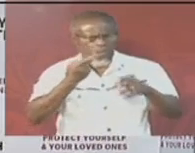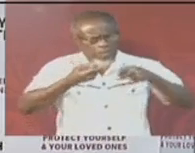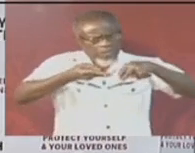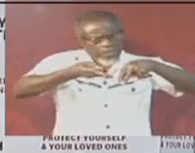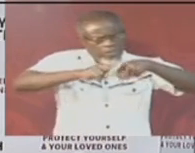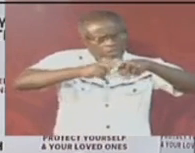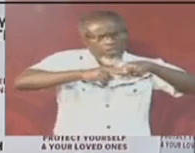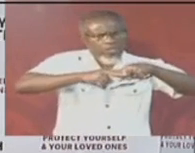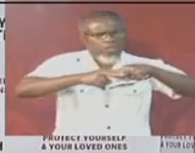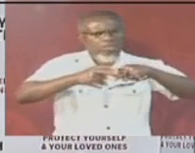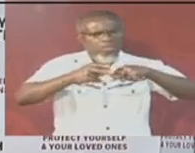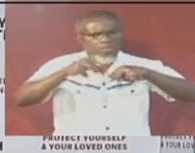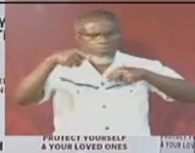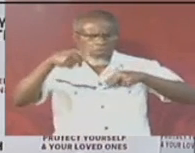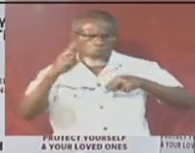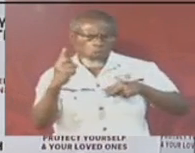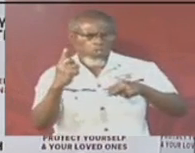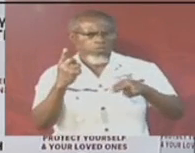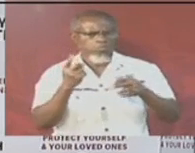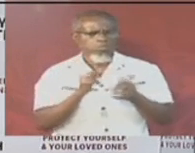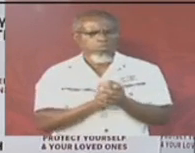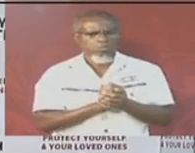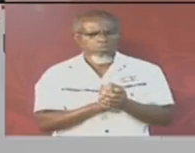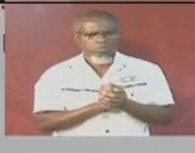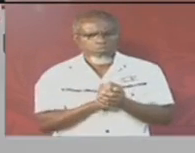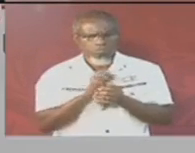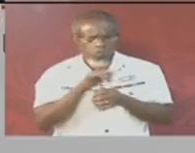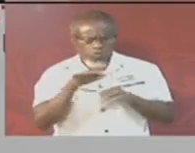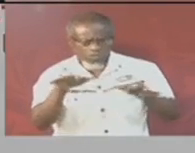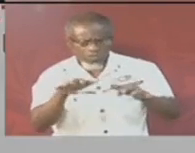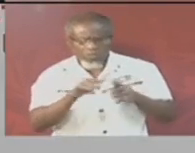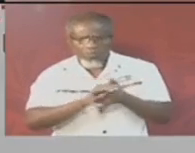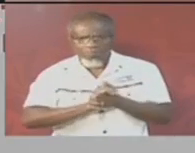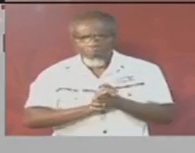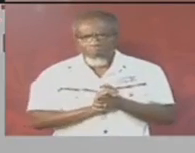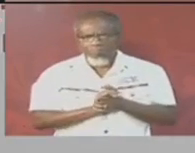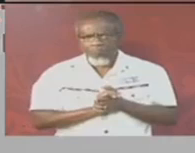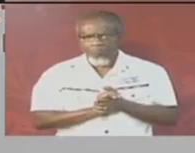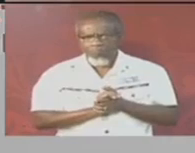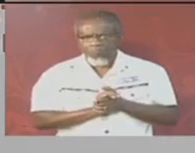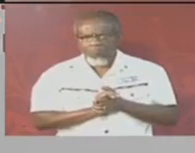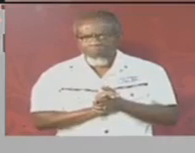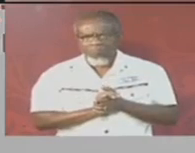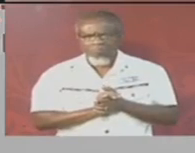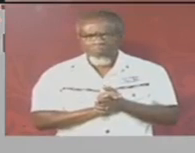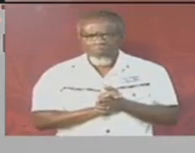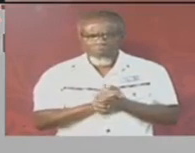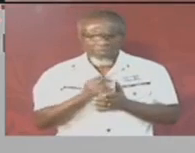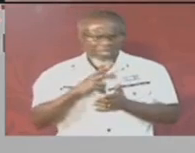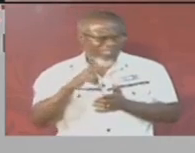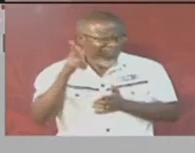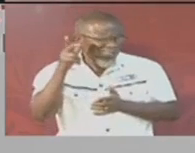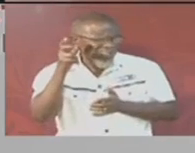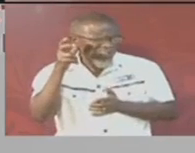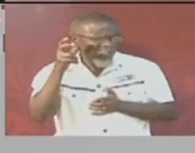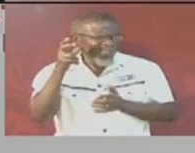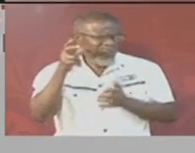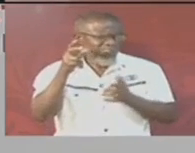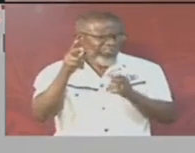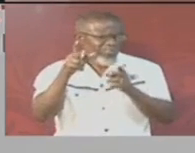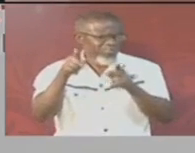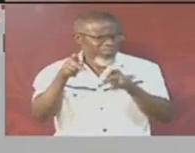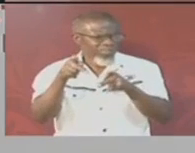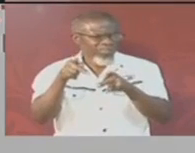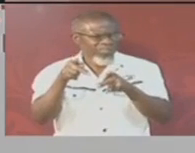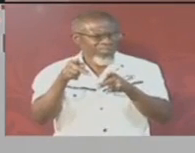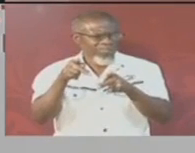Well, Mr. Bihari, I have listened to the submission of the Minister of Health, who is